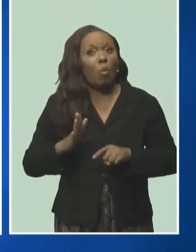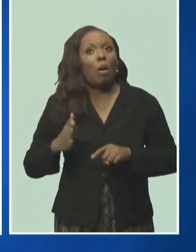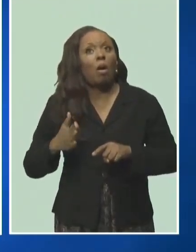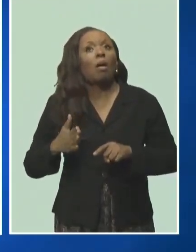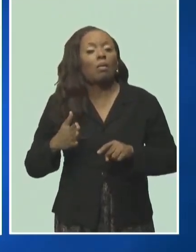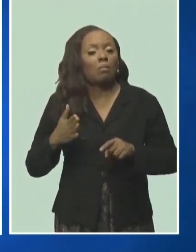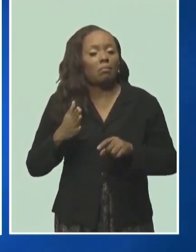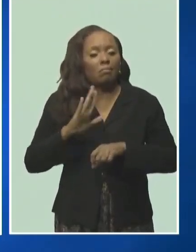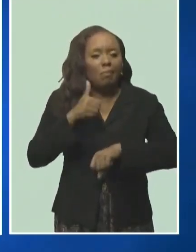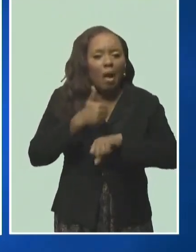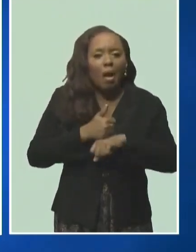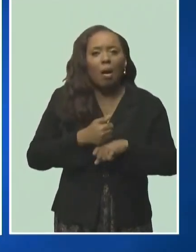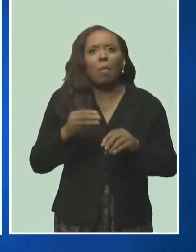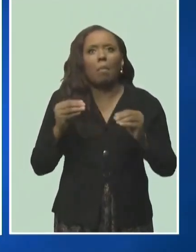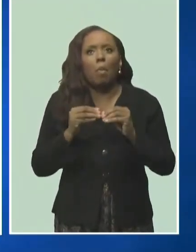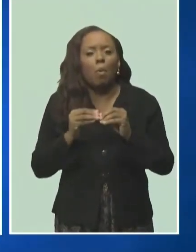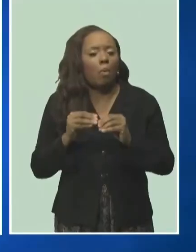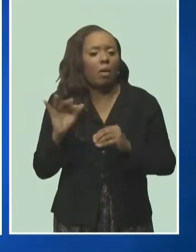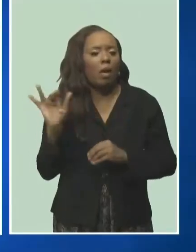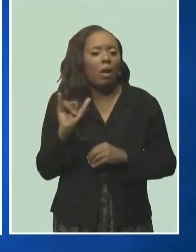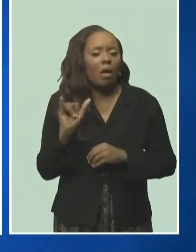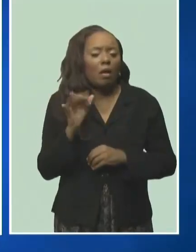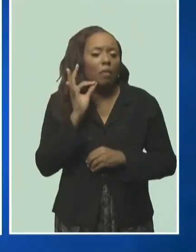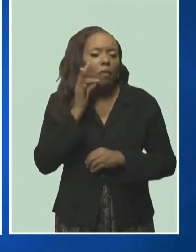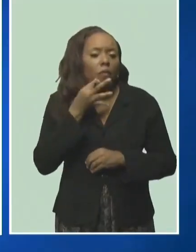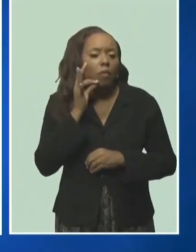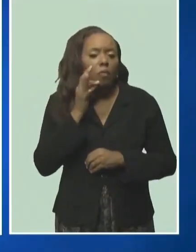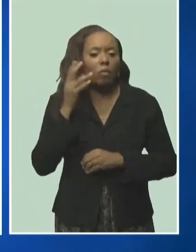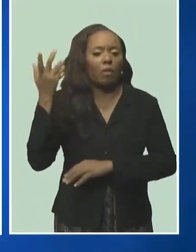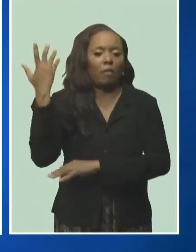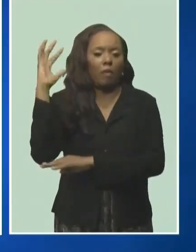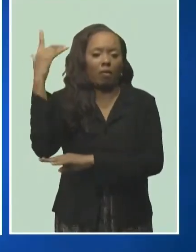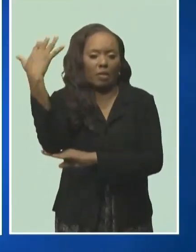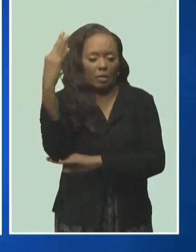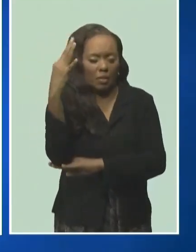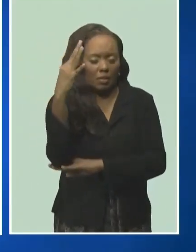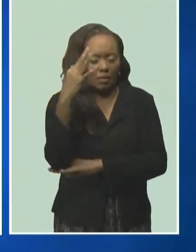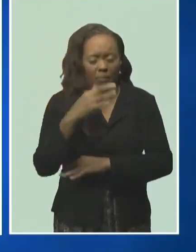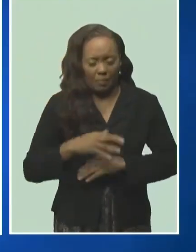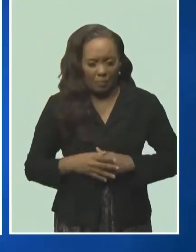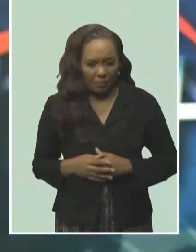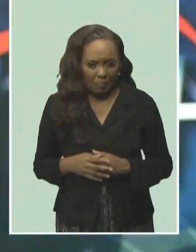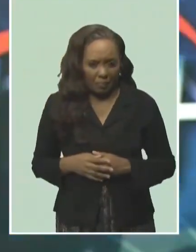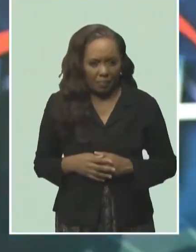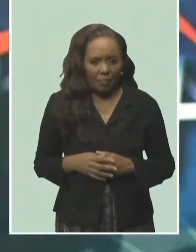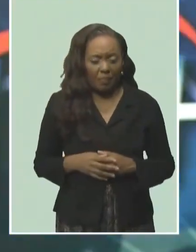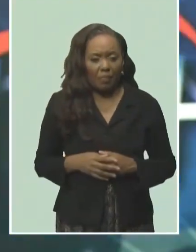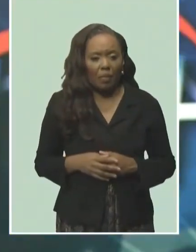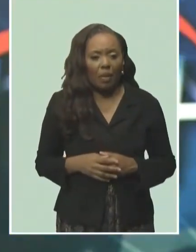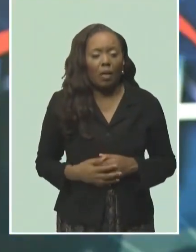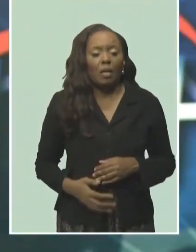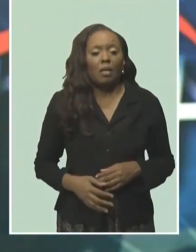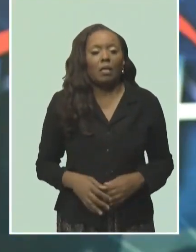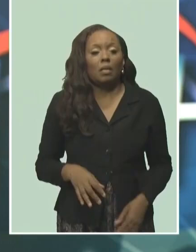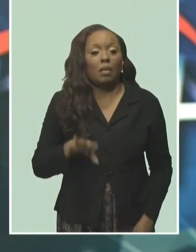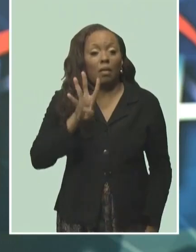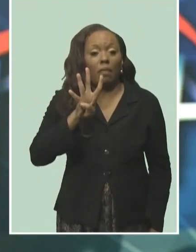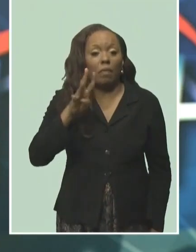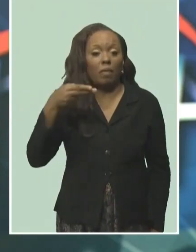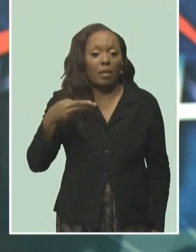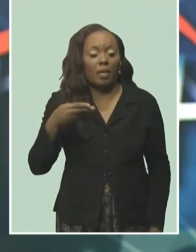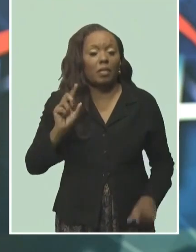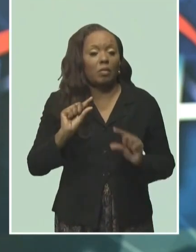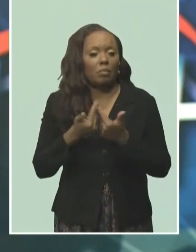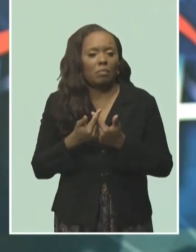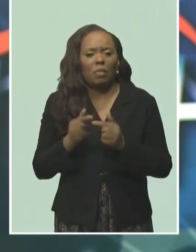the creation of a fruit forest. Trevor Thorpe, CBC News. The Forage Movement plays